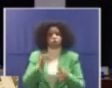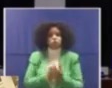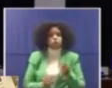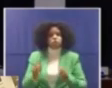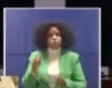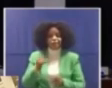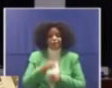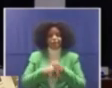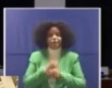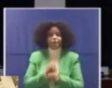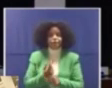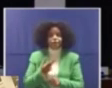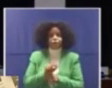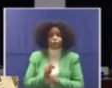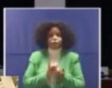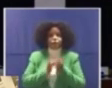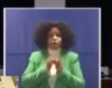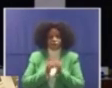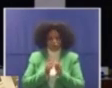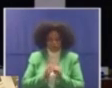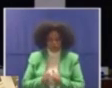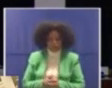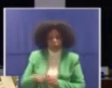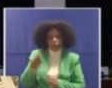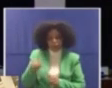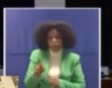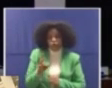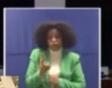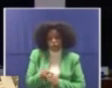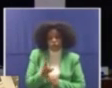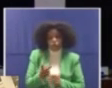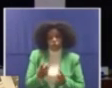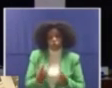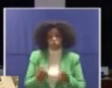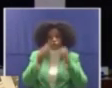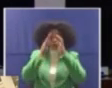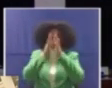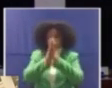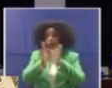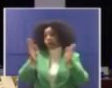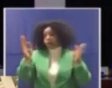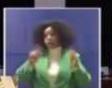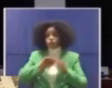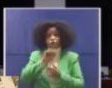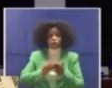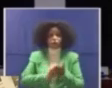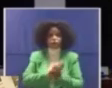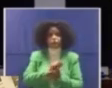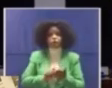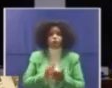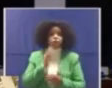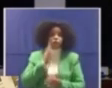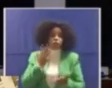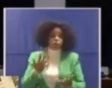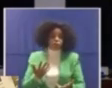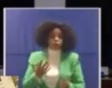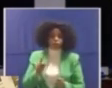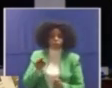must also hold a national general election at the end of the lifespan of the